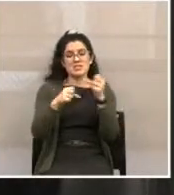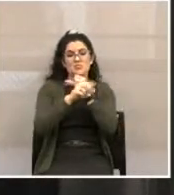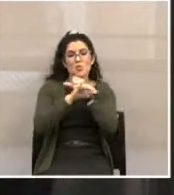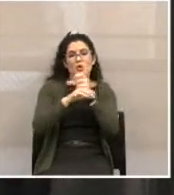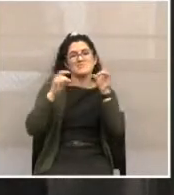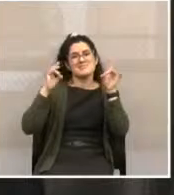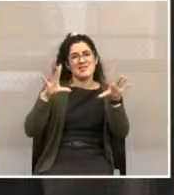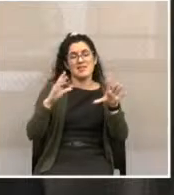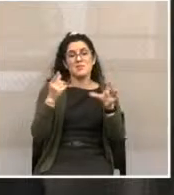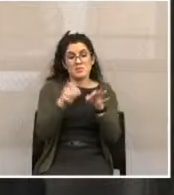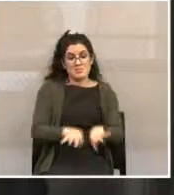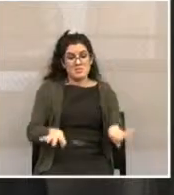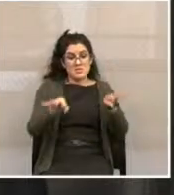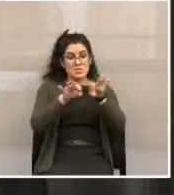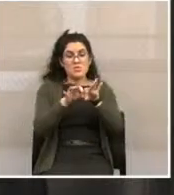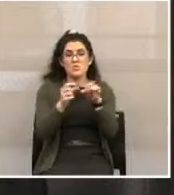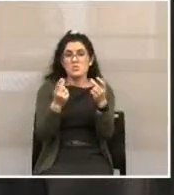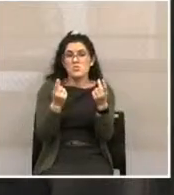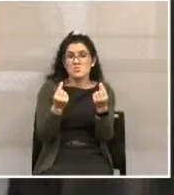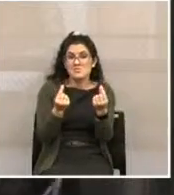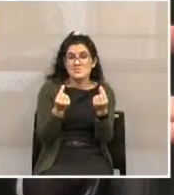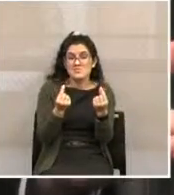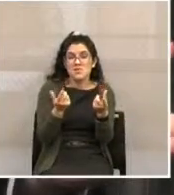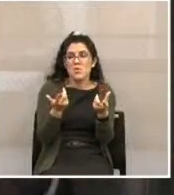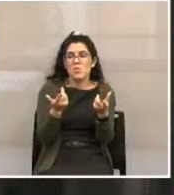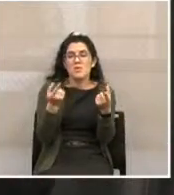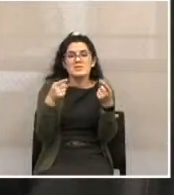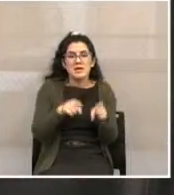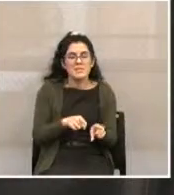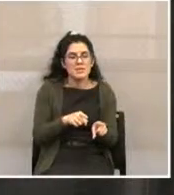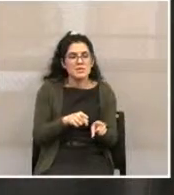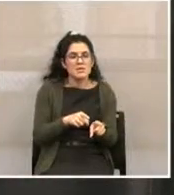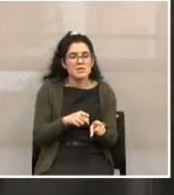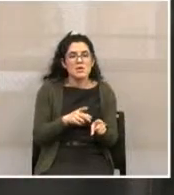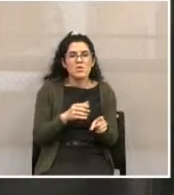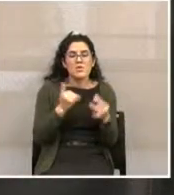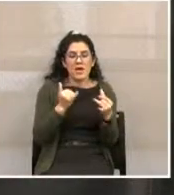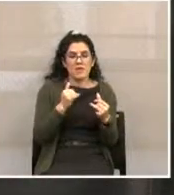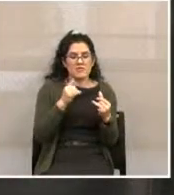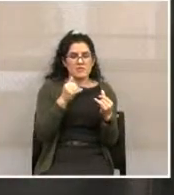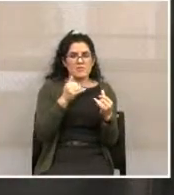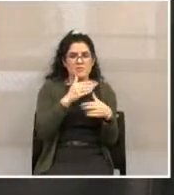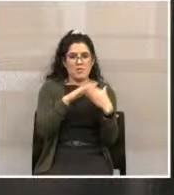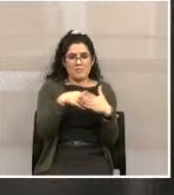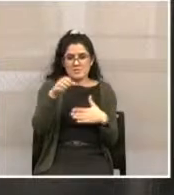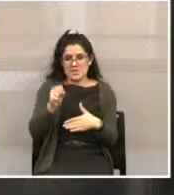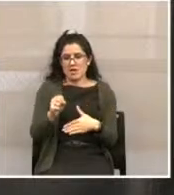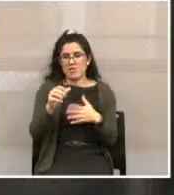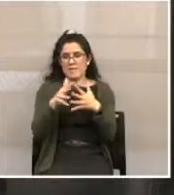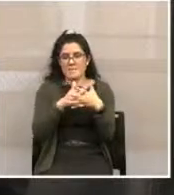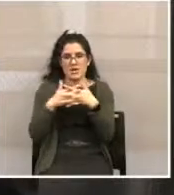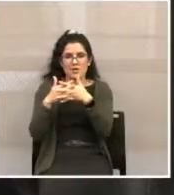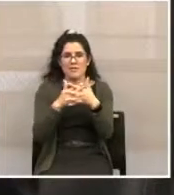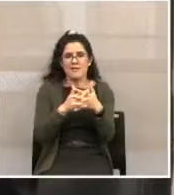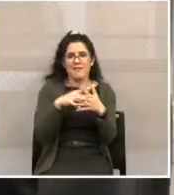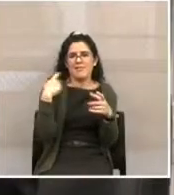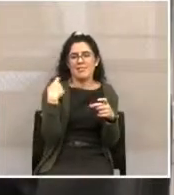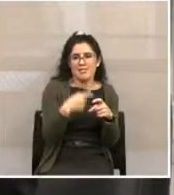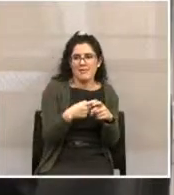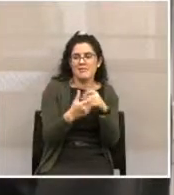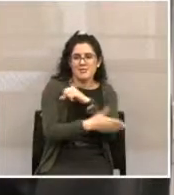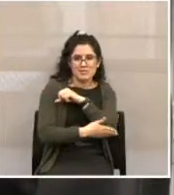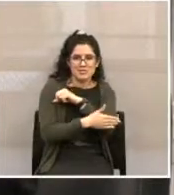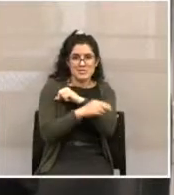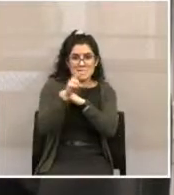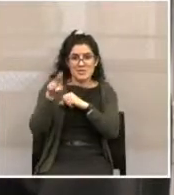but most importantly, what it has done, and we've measured this, we have polls all over South America, all over Latin America, and in the United